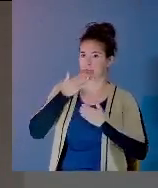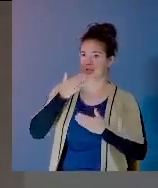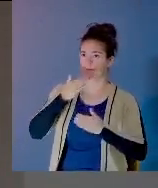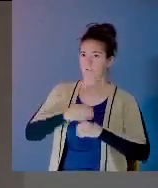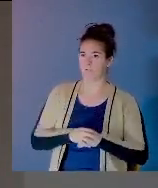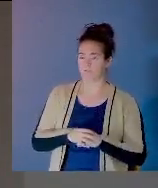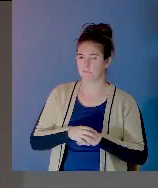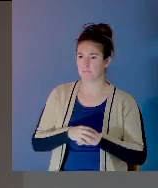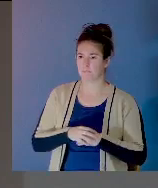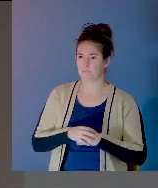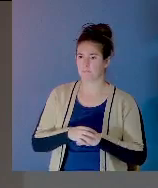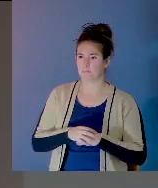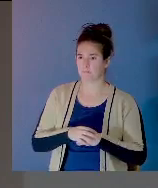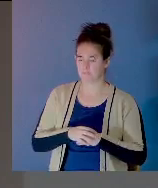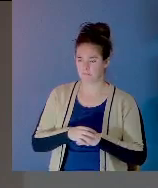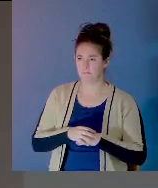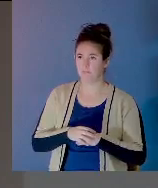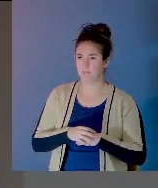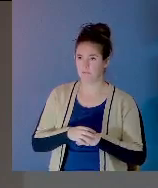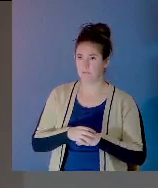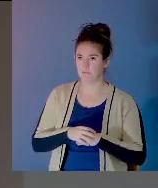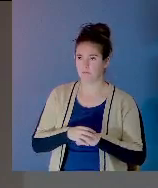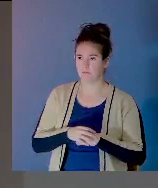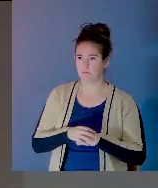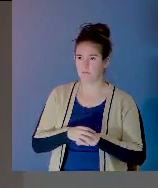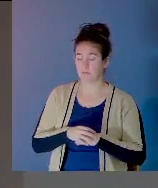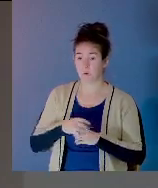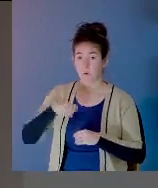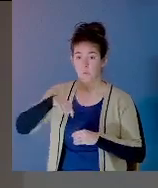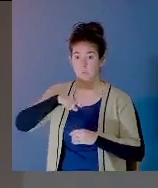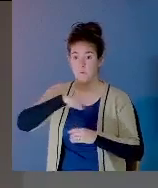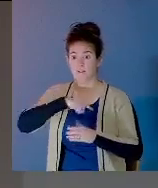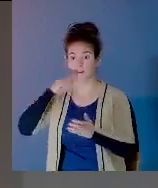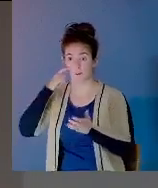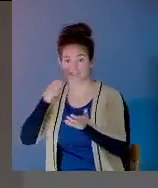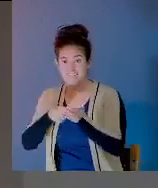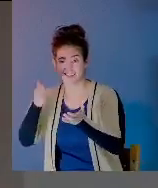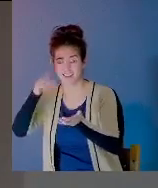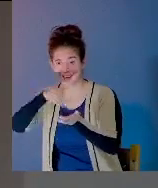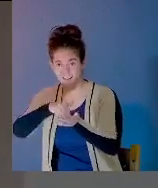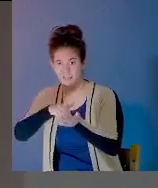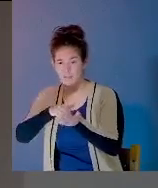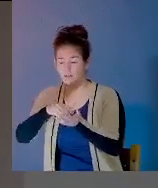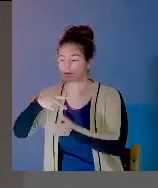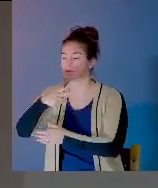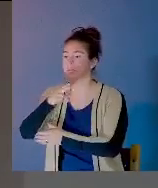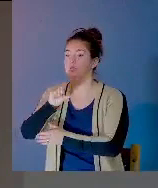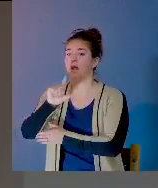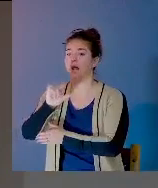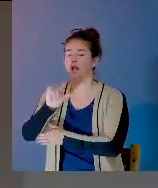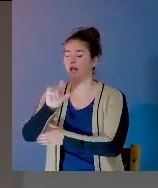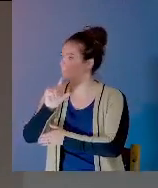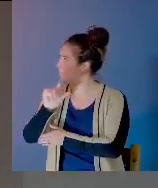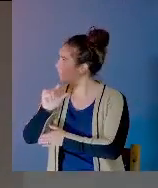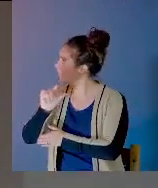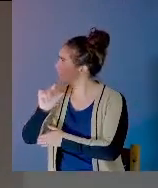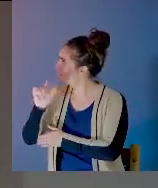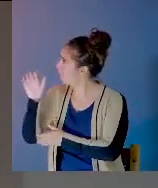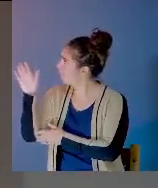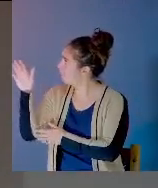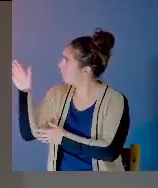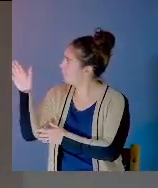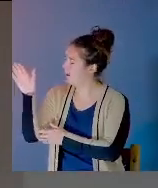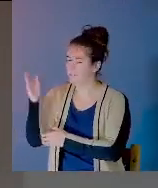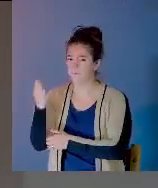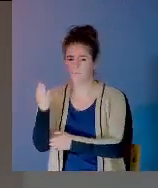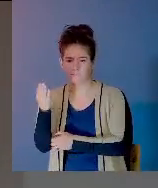prior, and we're all familiar with this verse, Psalms 100 and verse 4, enter into his gates with what? With thanksgiving, and into